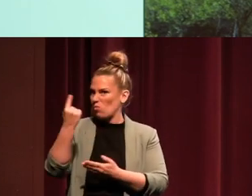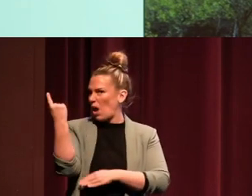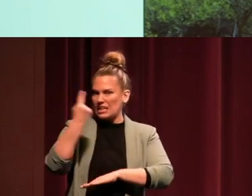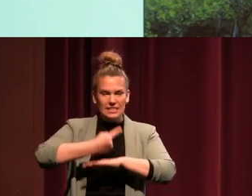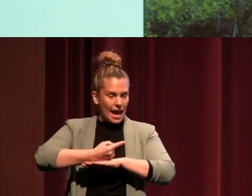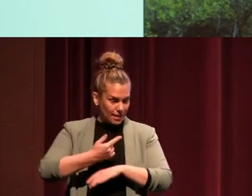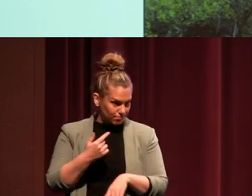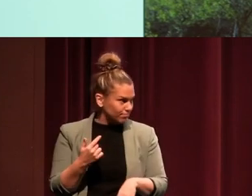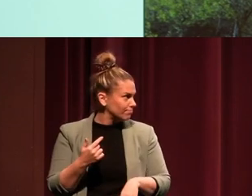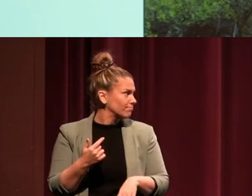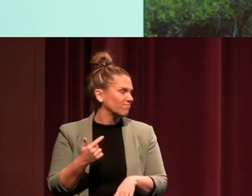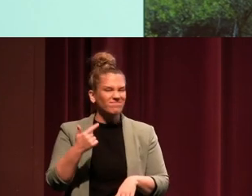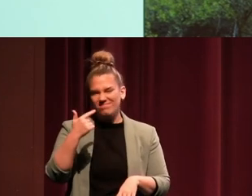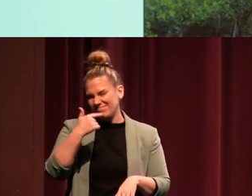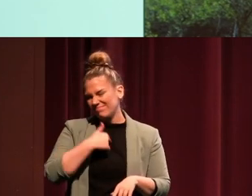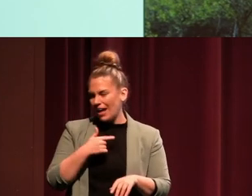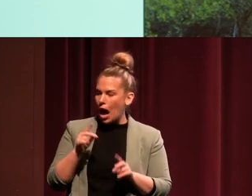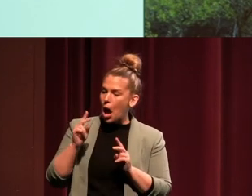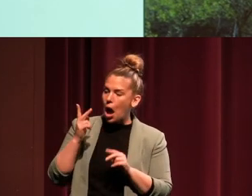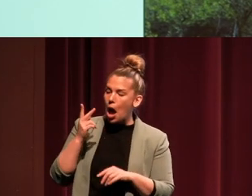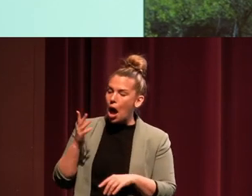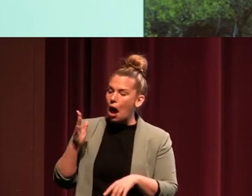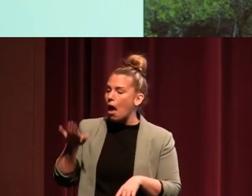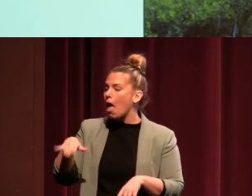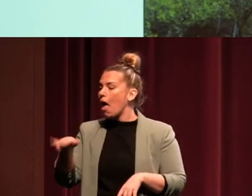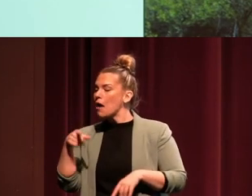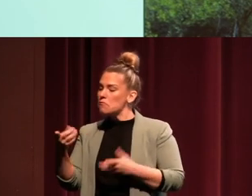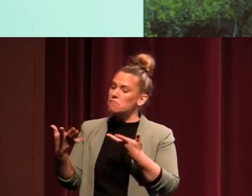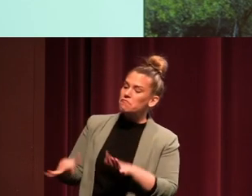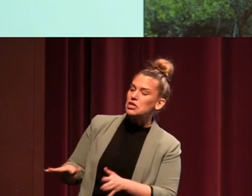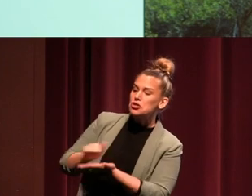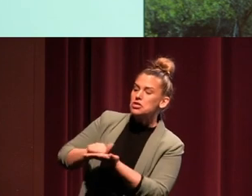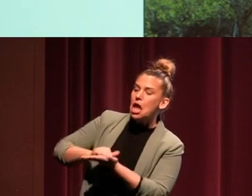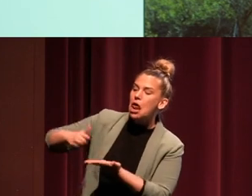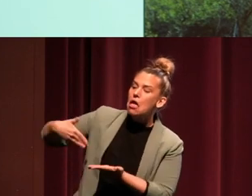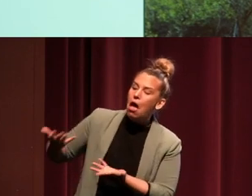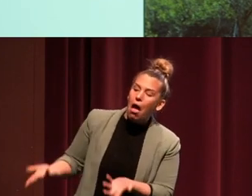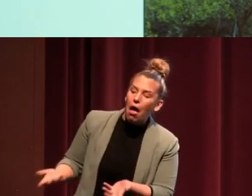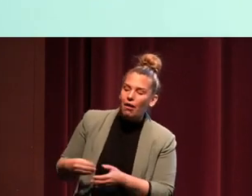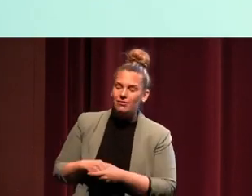I come by every once in a while. I'm like, you done sanding that yet?